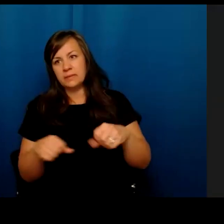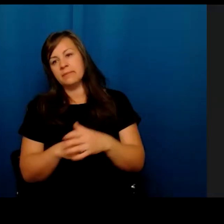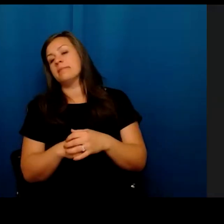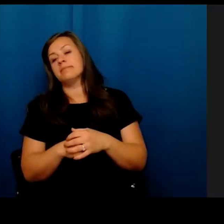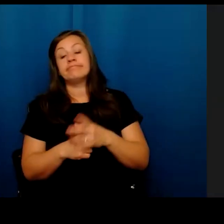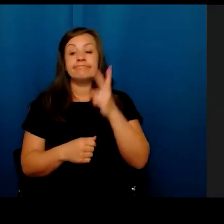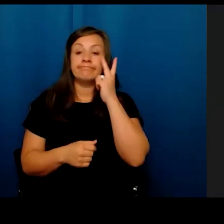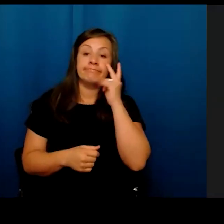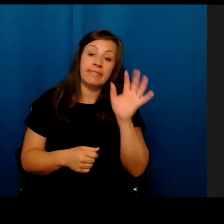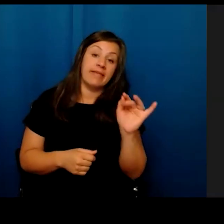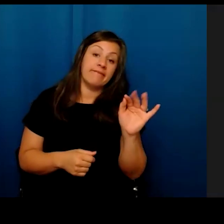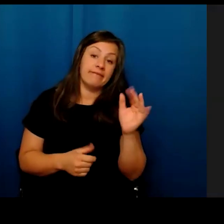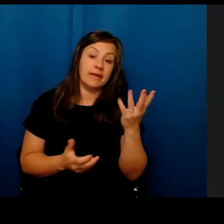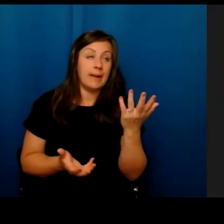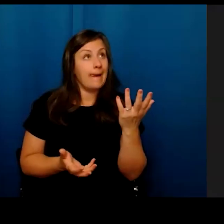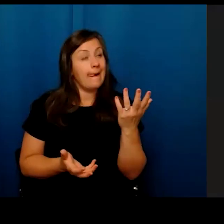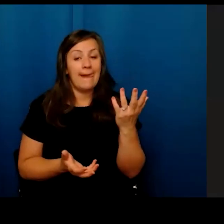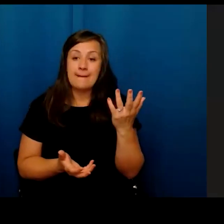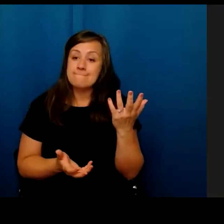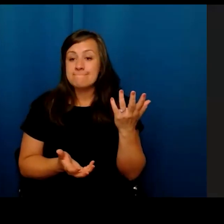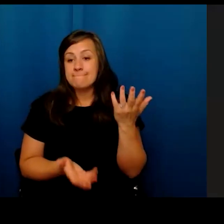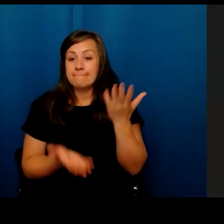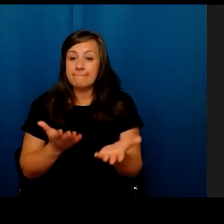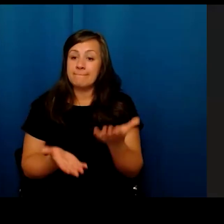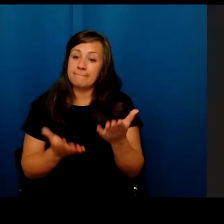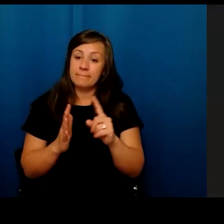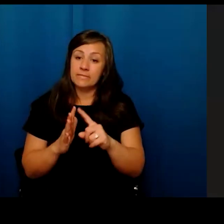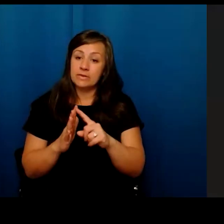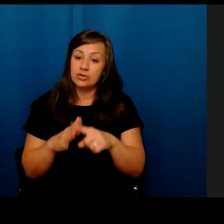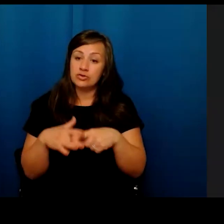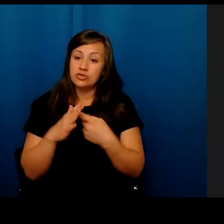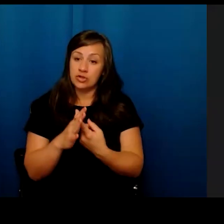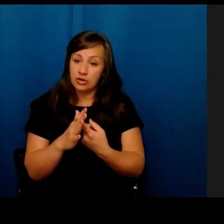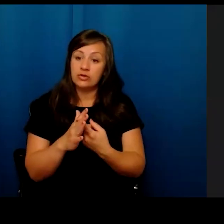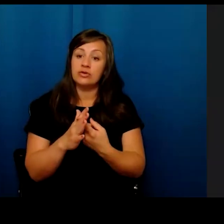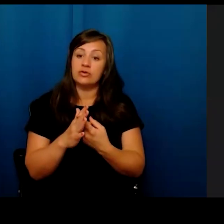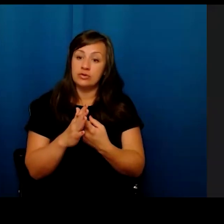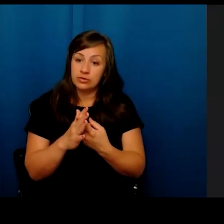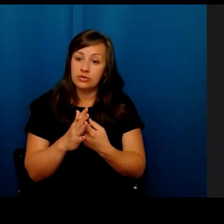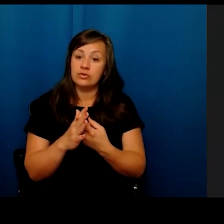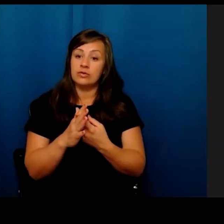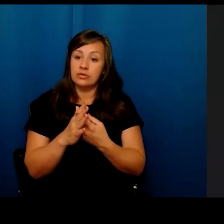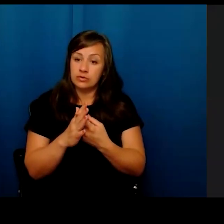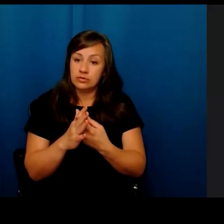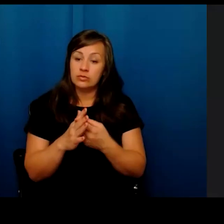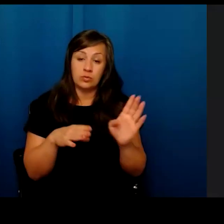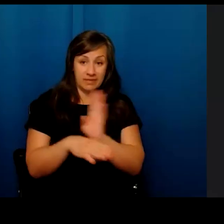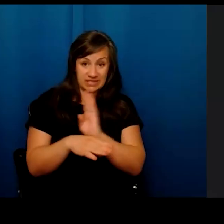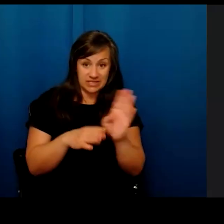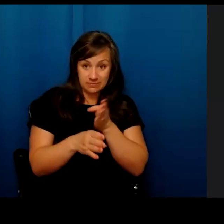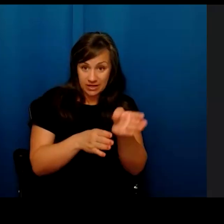So let's say you start out being a business major, and so you start doing the project management